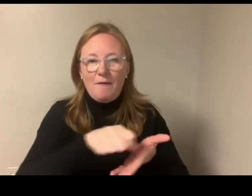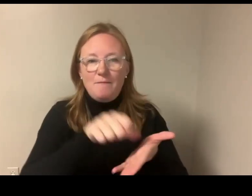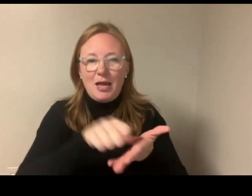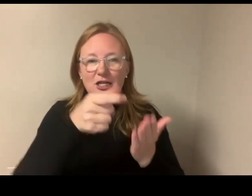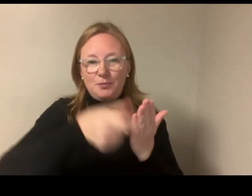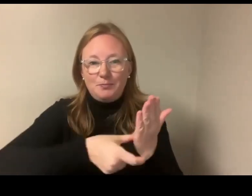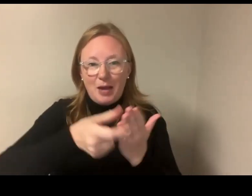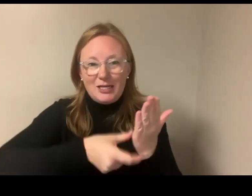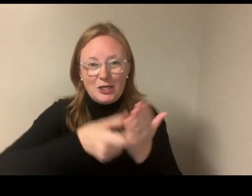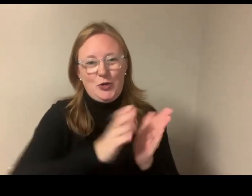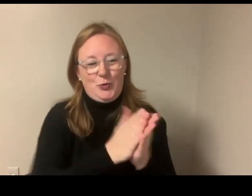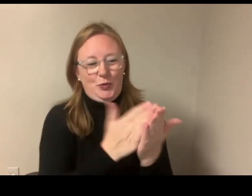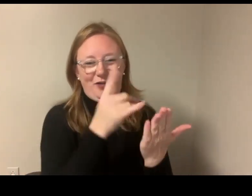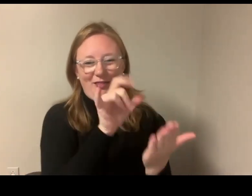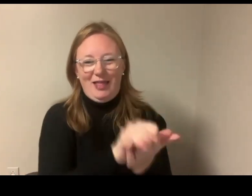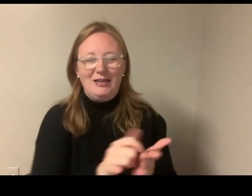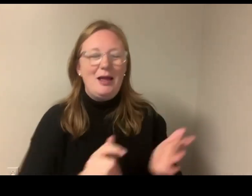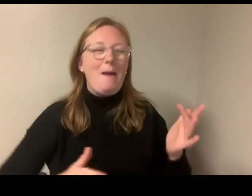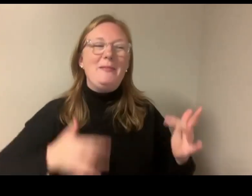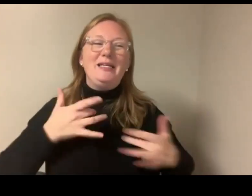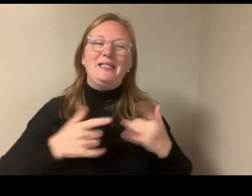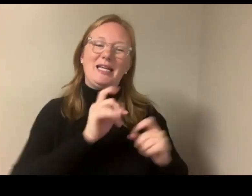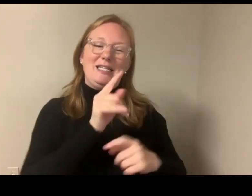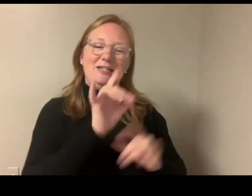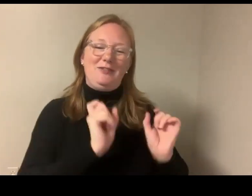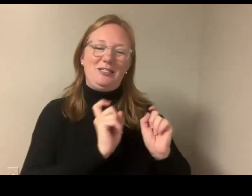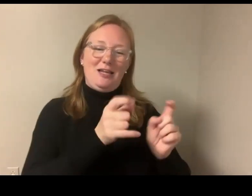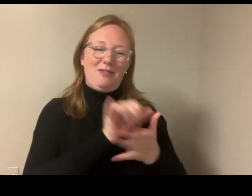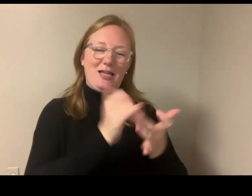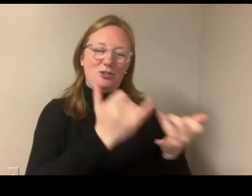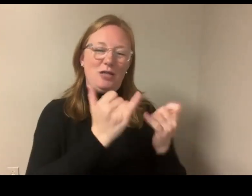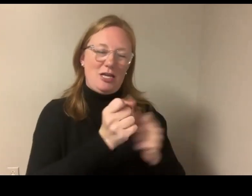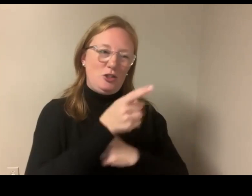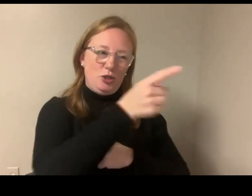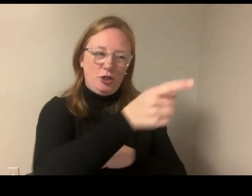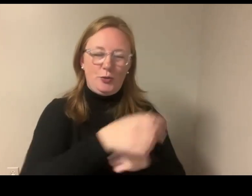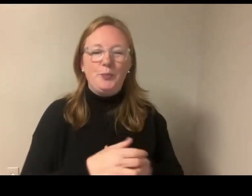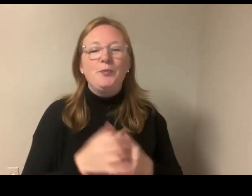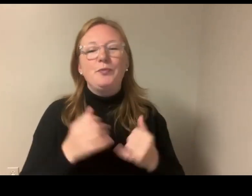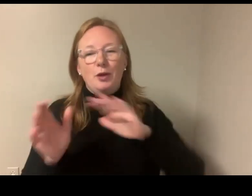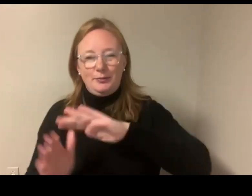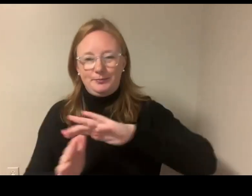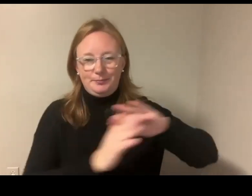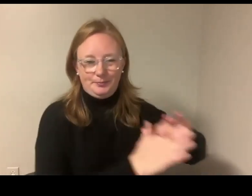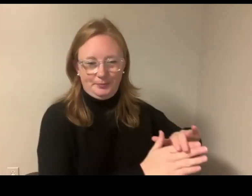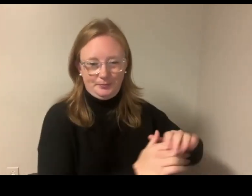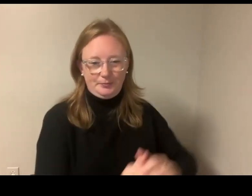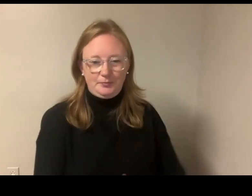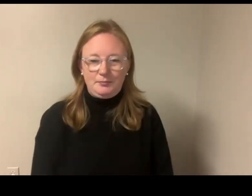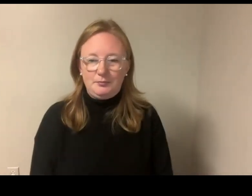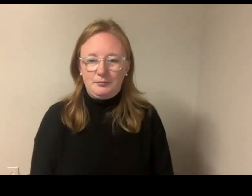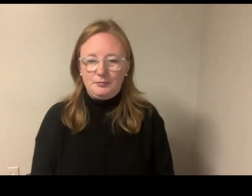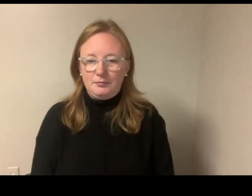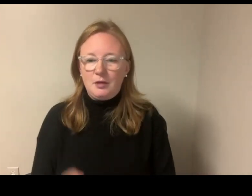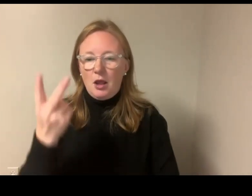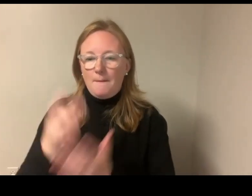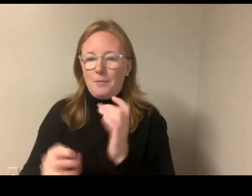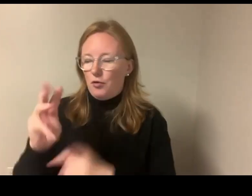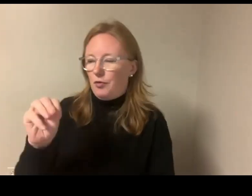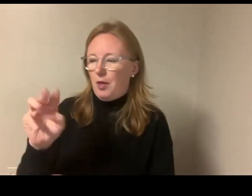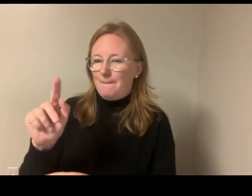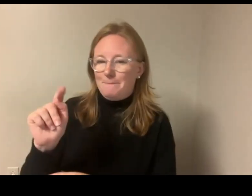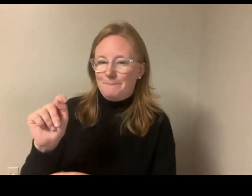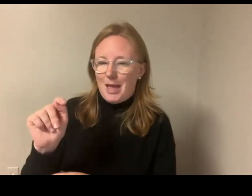congratulations, Tiffany. We're really excited to award you today. Shifting gears, I believe we have both Matt, Jacob, and